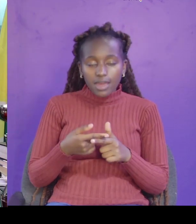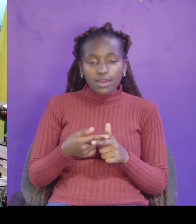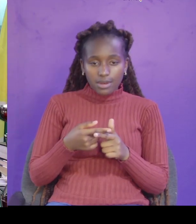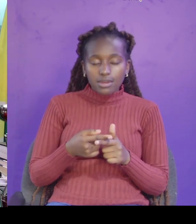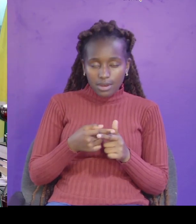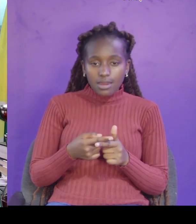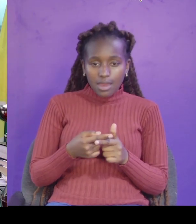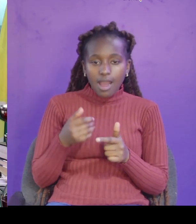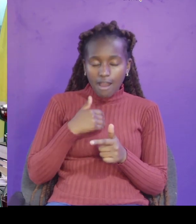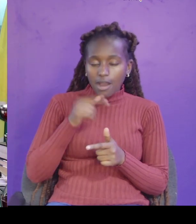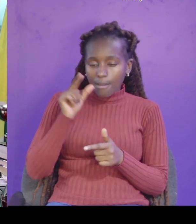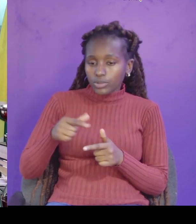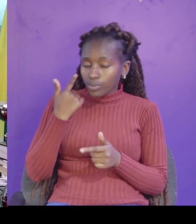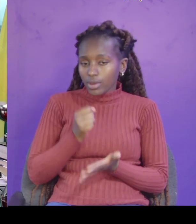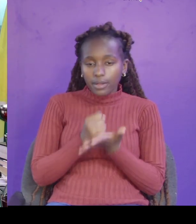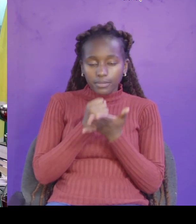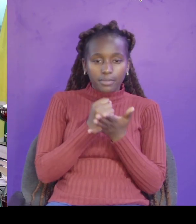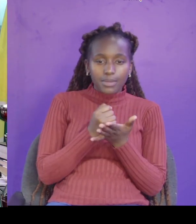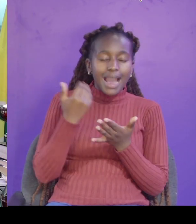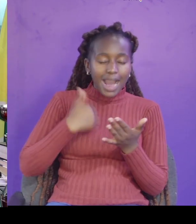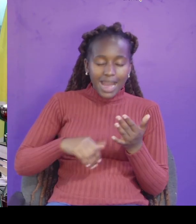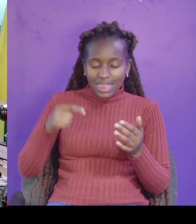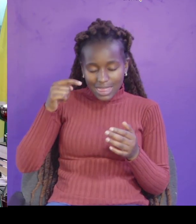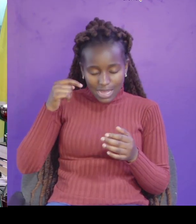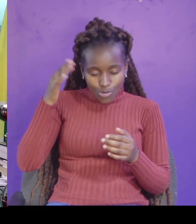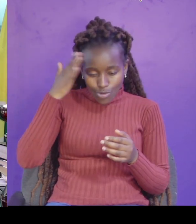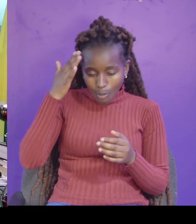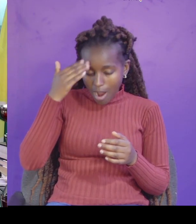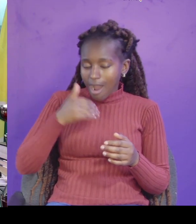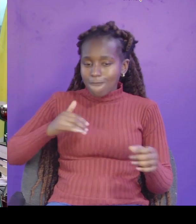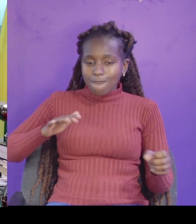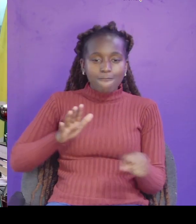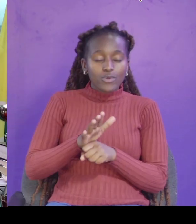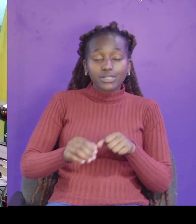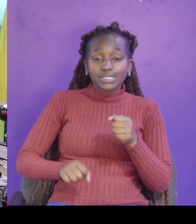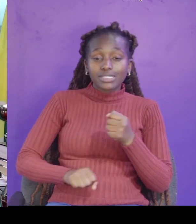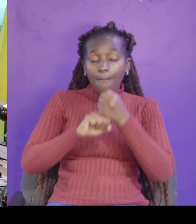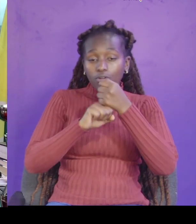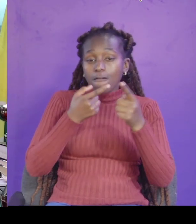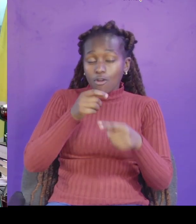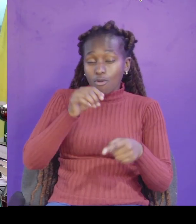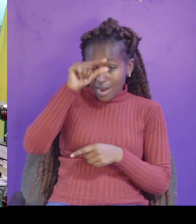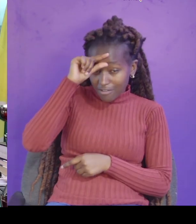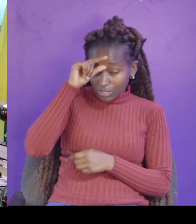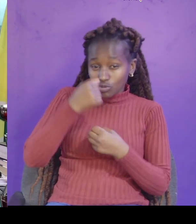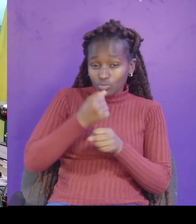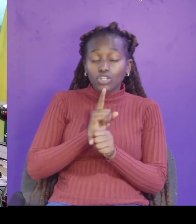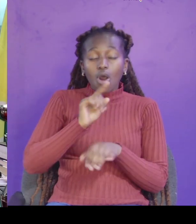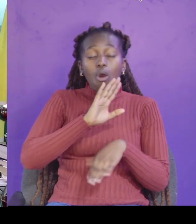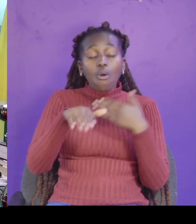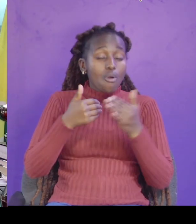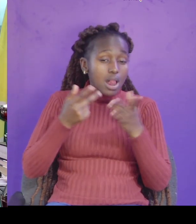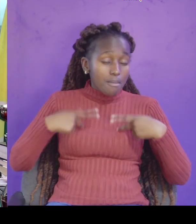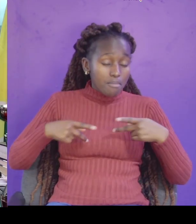officer. So they're given full support by the government to ensure that they discharge their duties like any